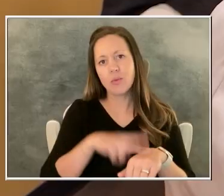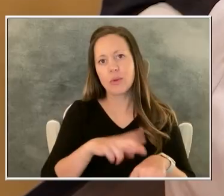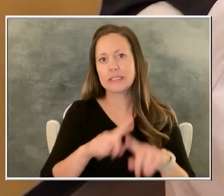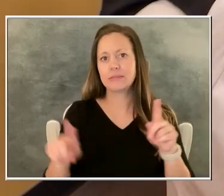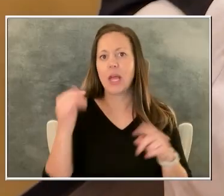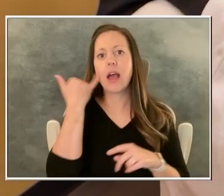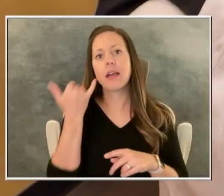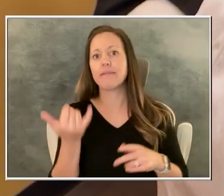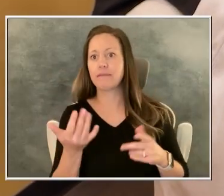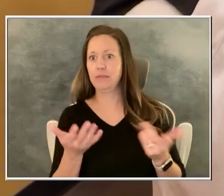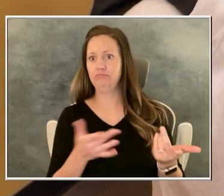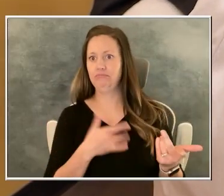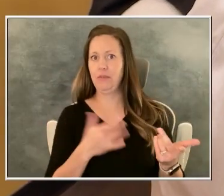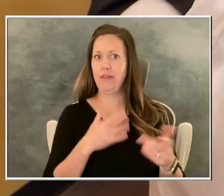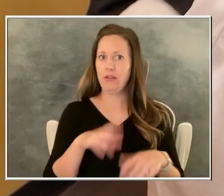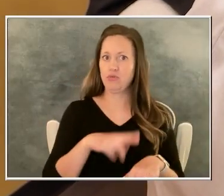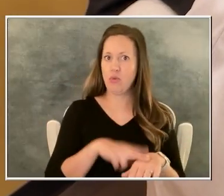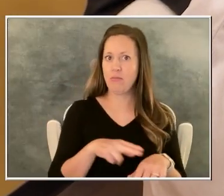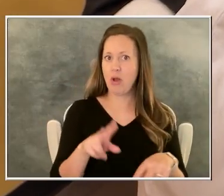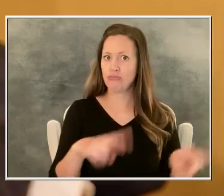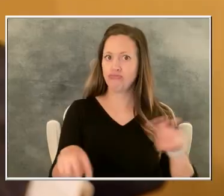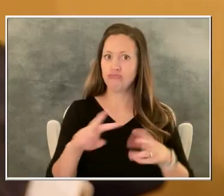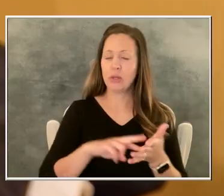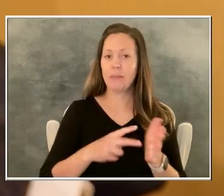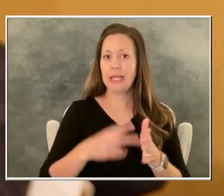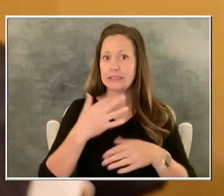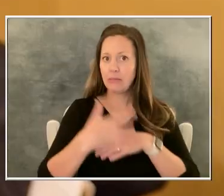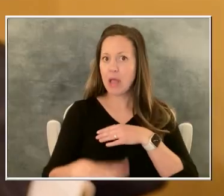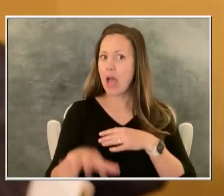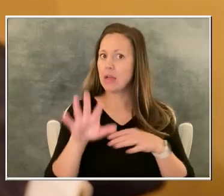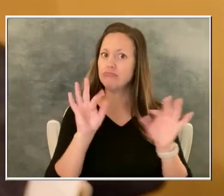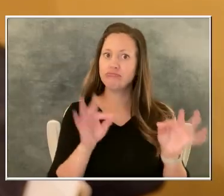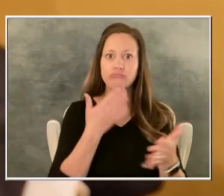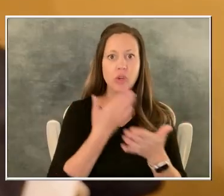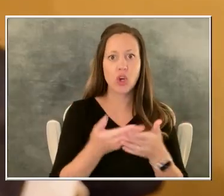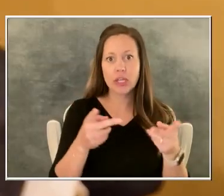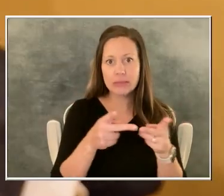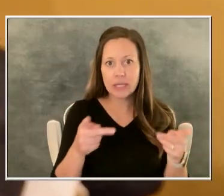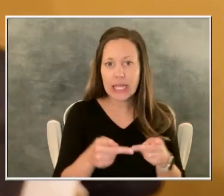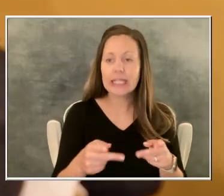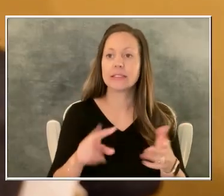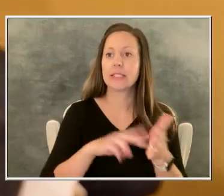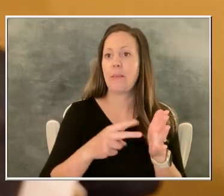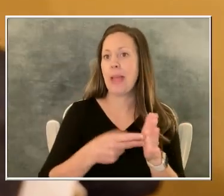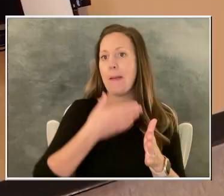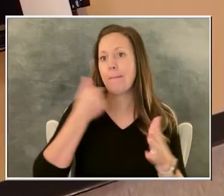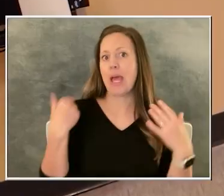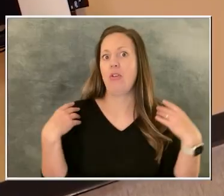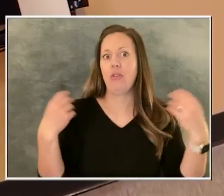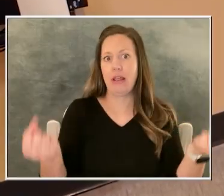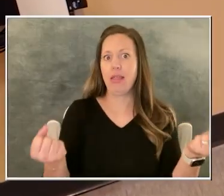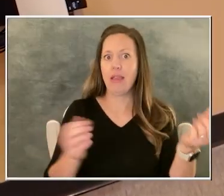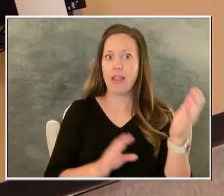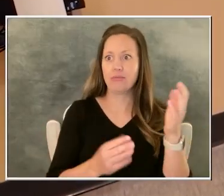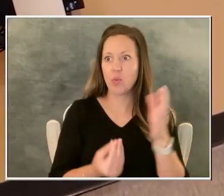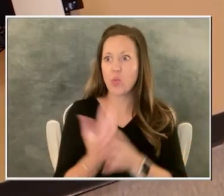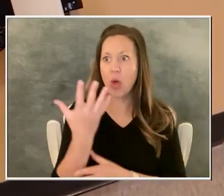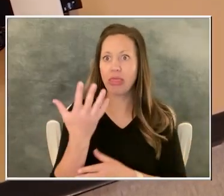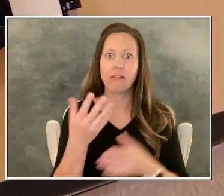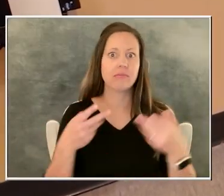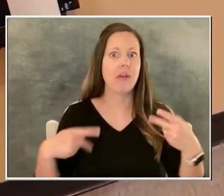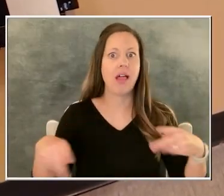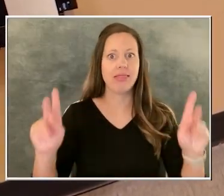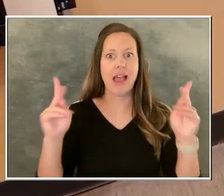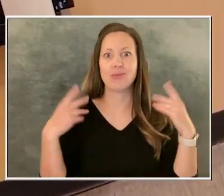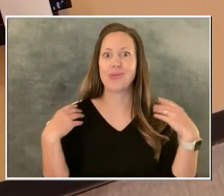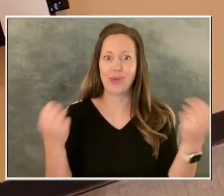completely normal. It means the blood's getting there. We're going to have good healing, good growth factors in there to allow the tendon to heal. All right, I think I'm going to hit my last